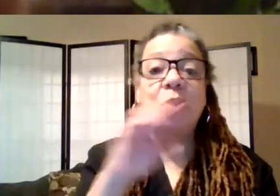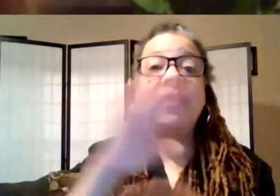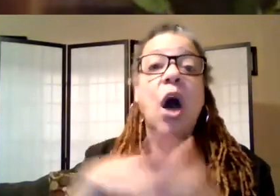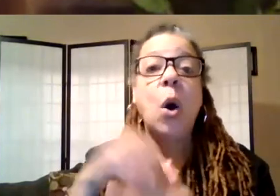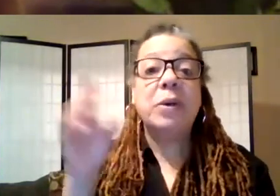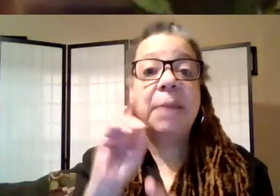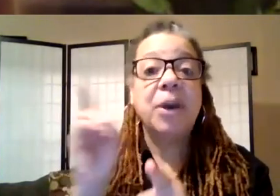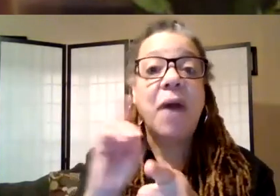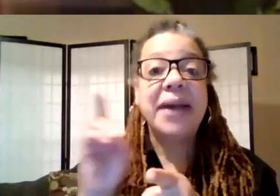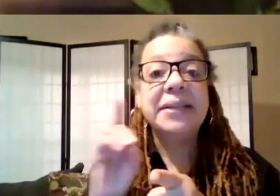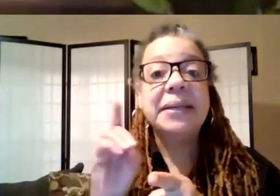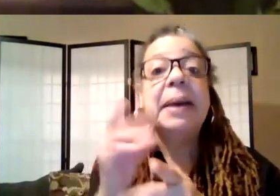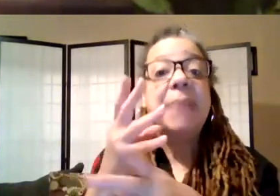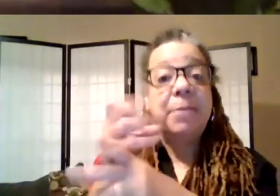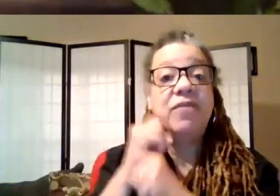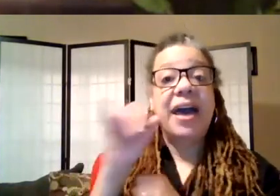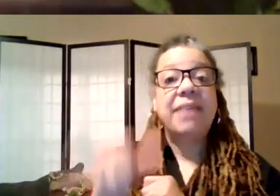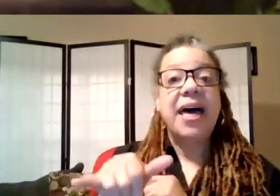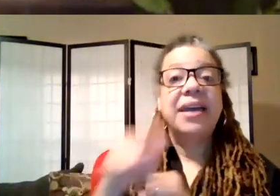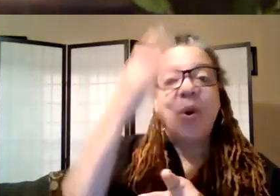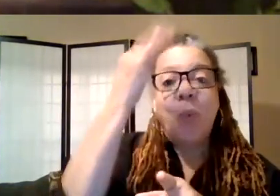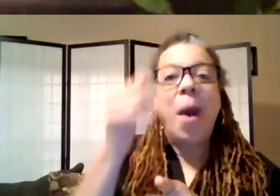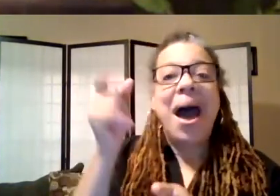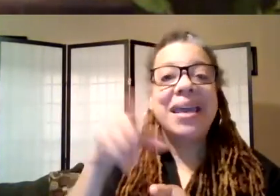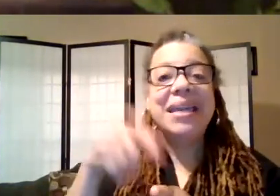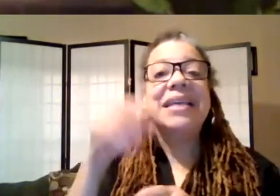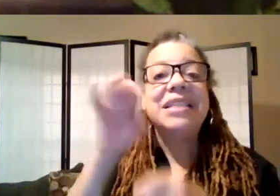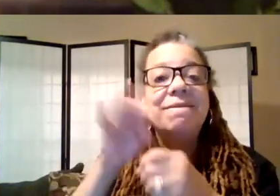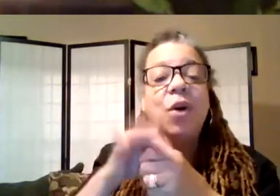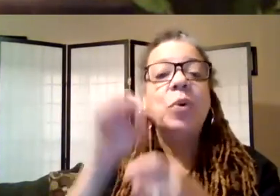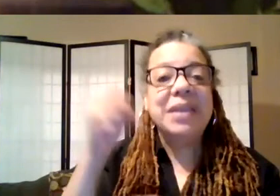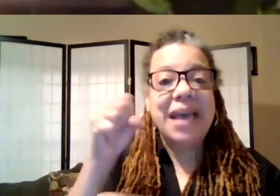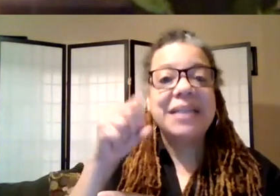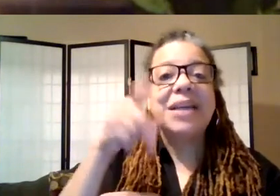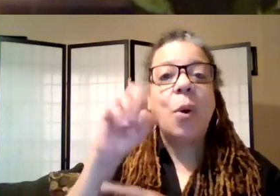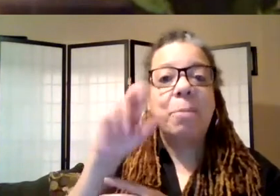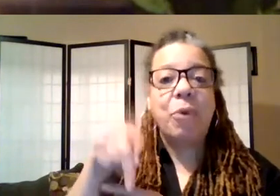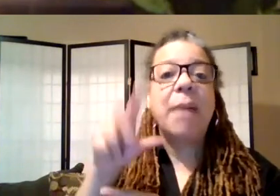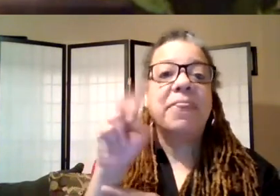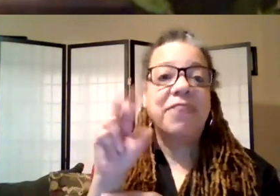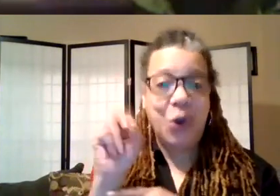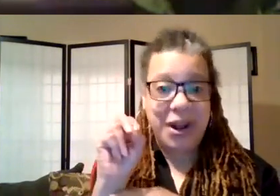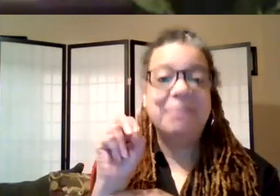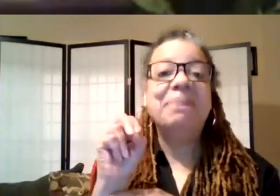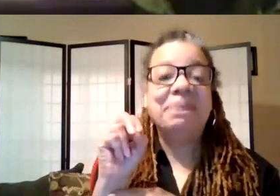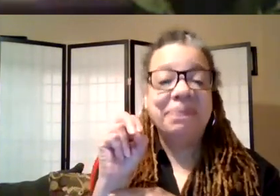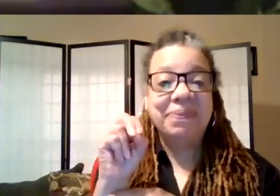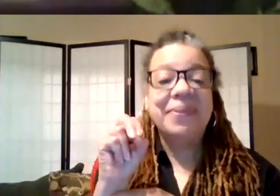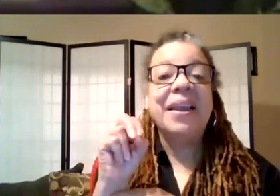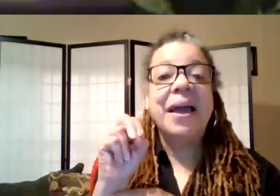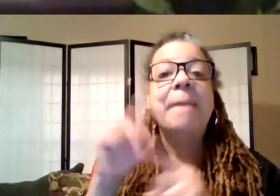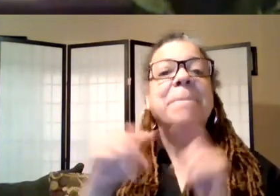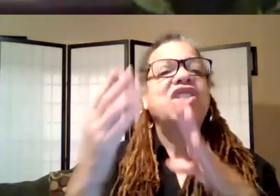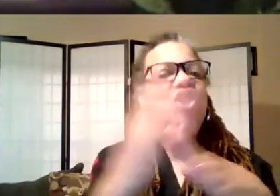just received from the Democratic Party why you need to vote yes on Prop 30. This is reversed. Sorry, it does say Prop 30. But share